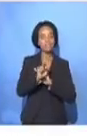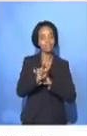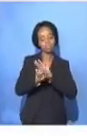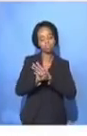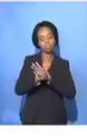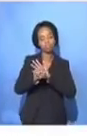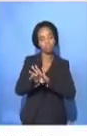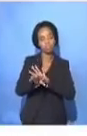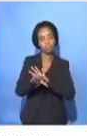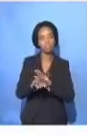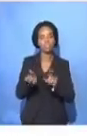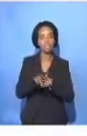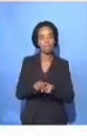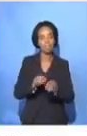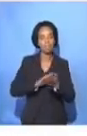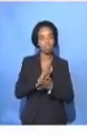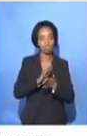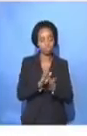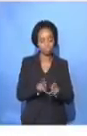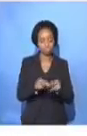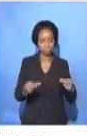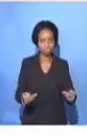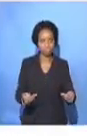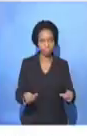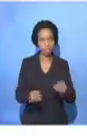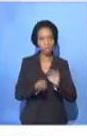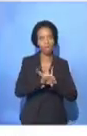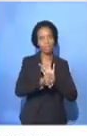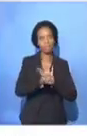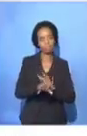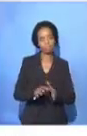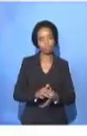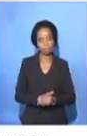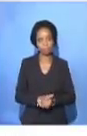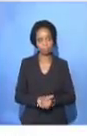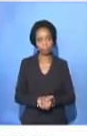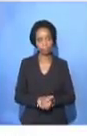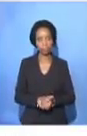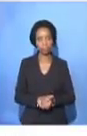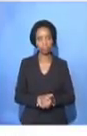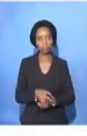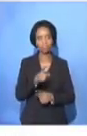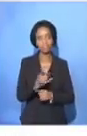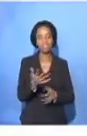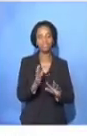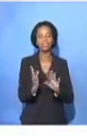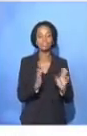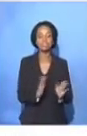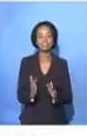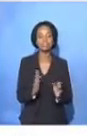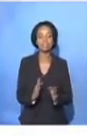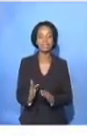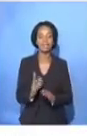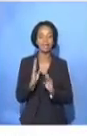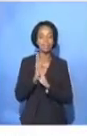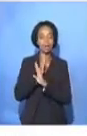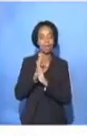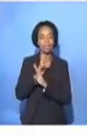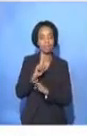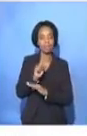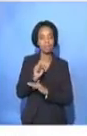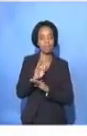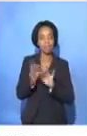and print media outlets. The town hall debates that were organized by some private television networks in